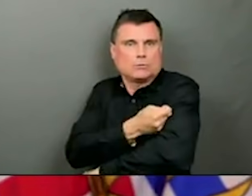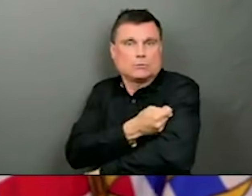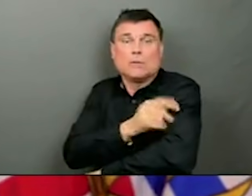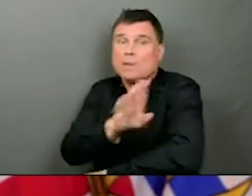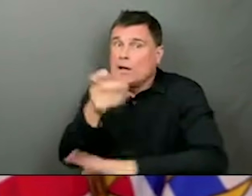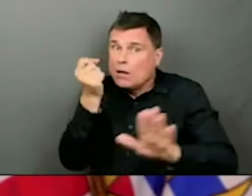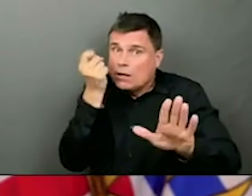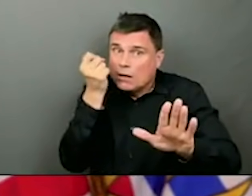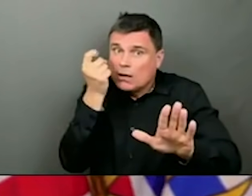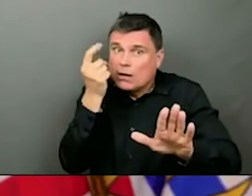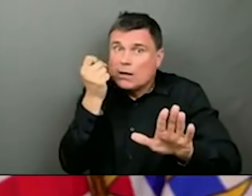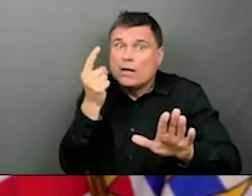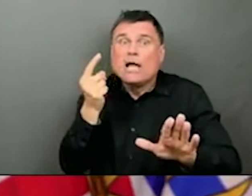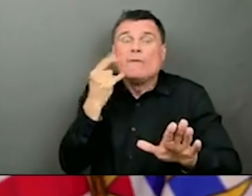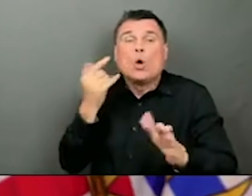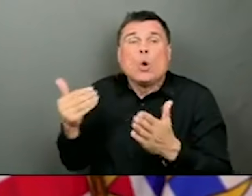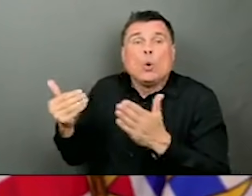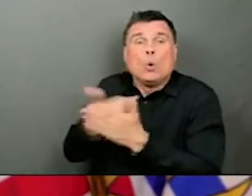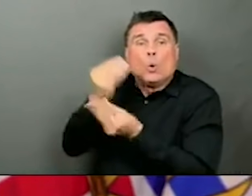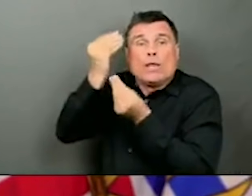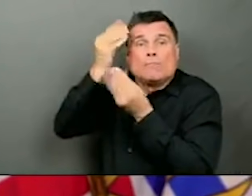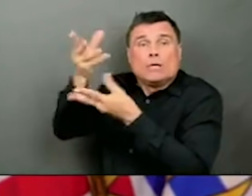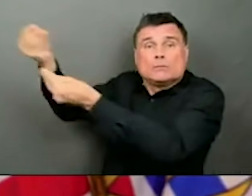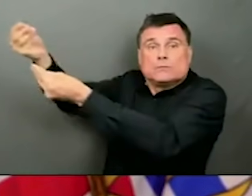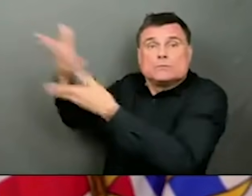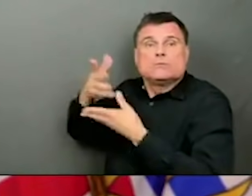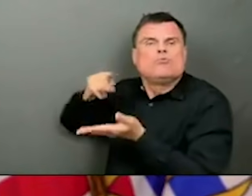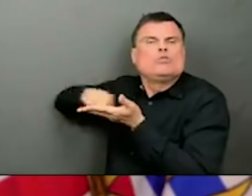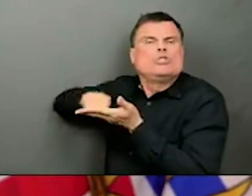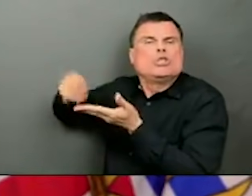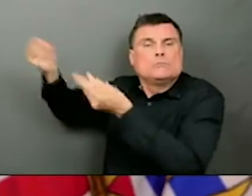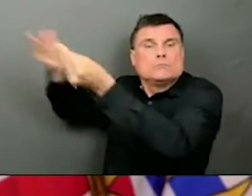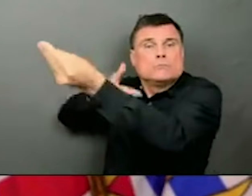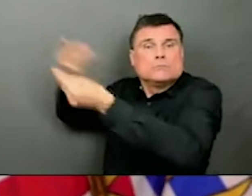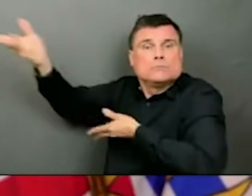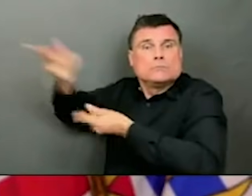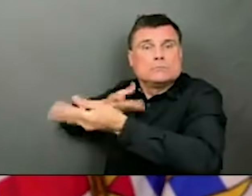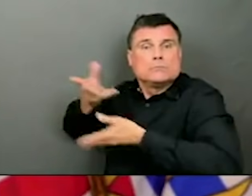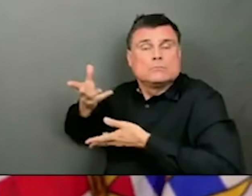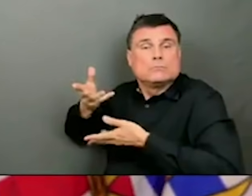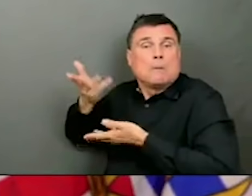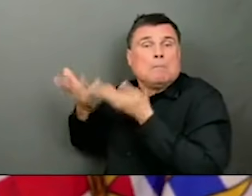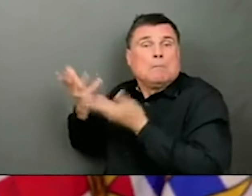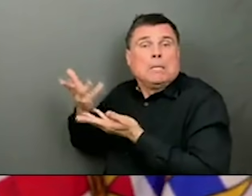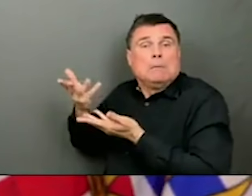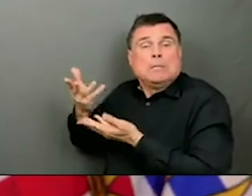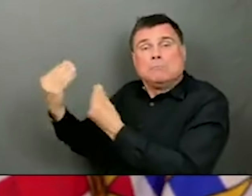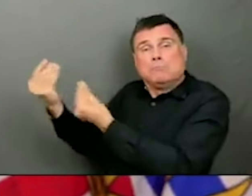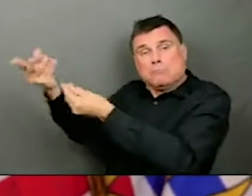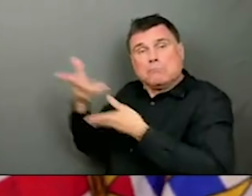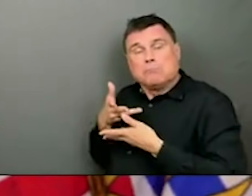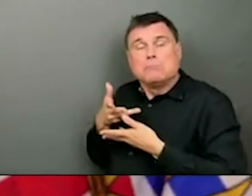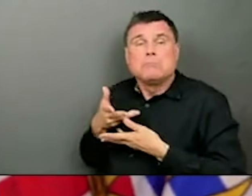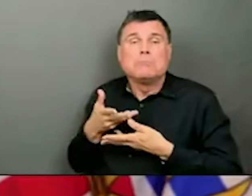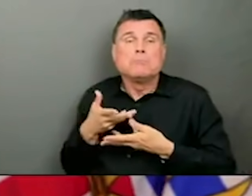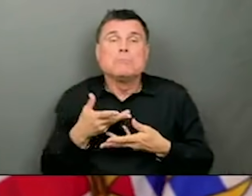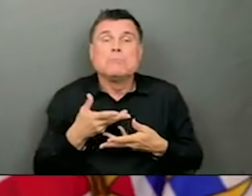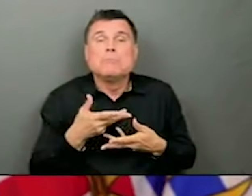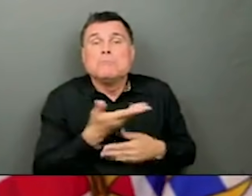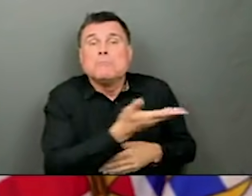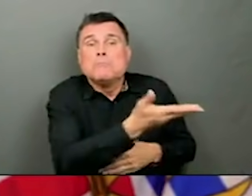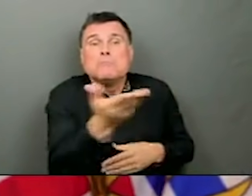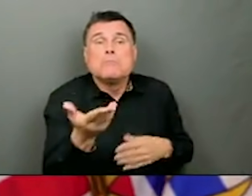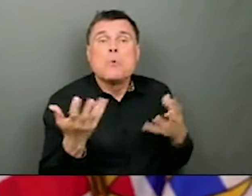decisions. I know as well that for many people this May long weekend is often the unofficial kickoff to